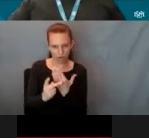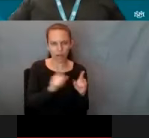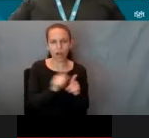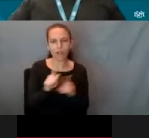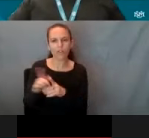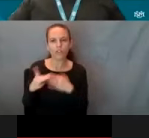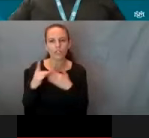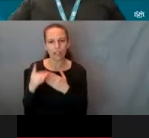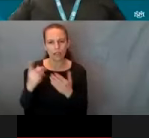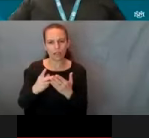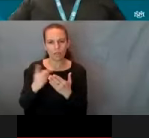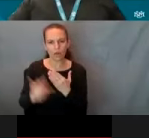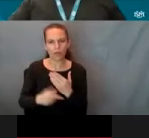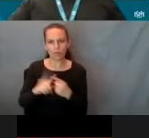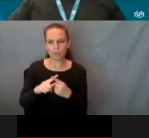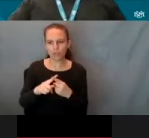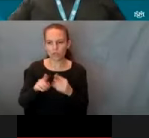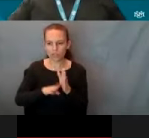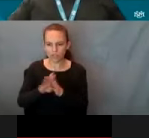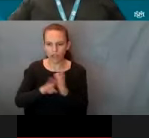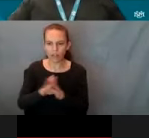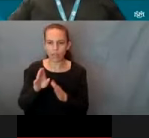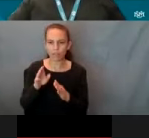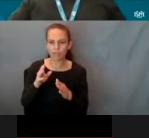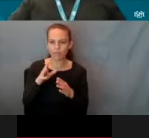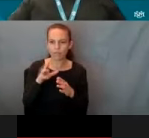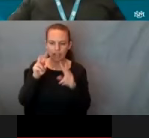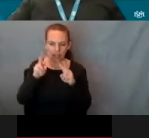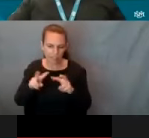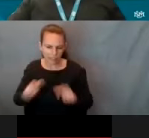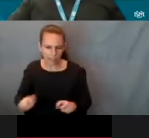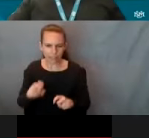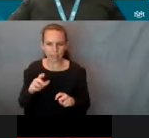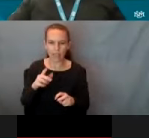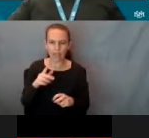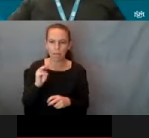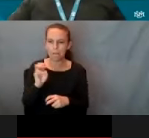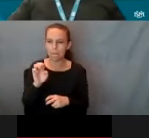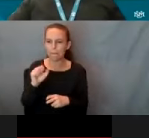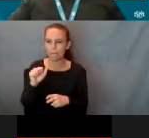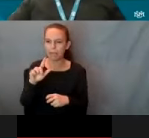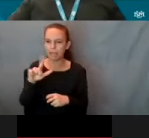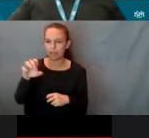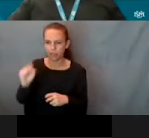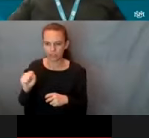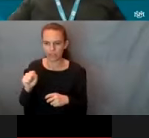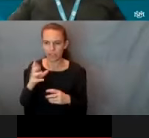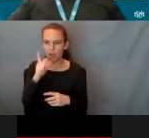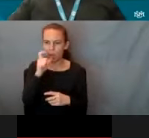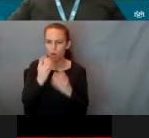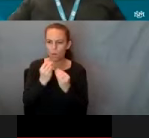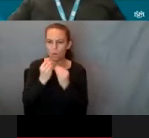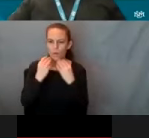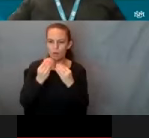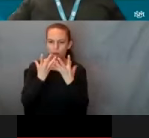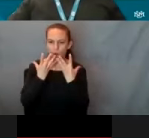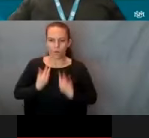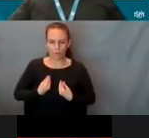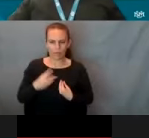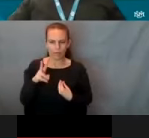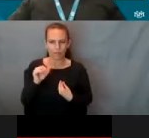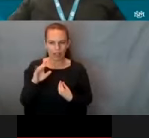a measles aerosol vaccine. Dr. Henao Restrepo has also contributed to the expanded program of immunization and served as the